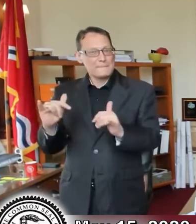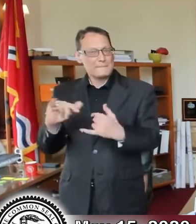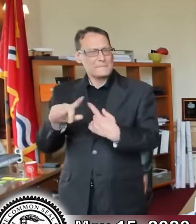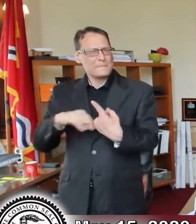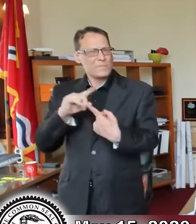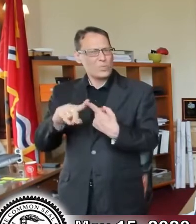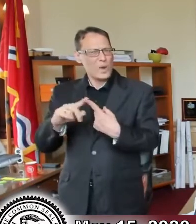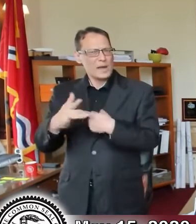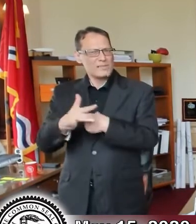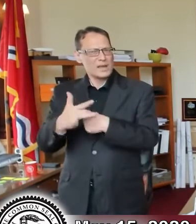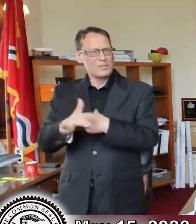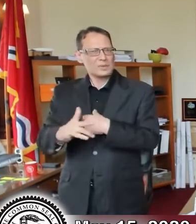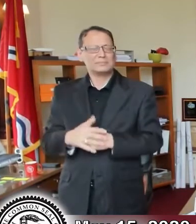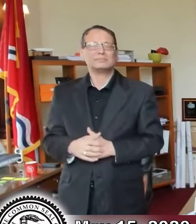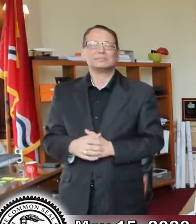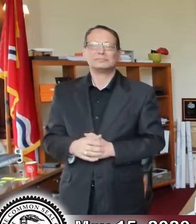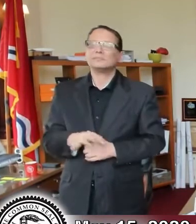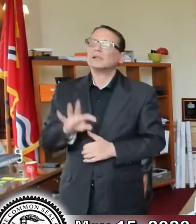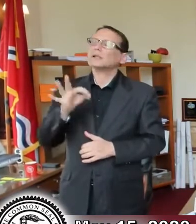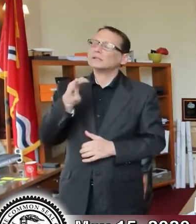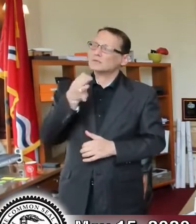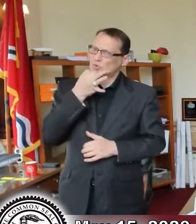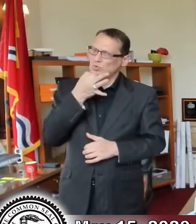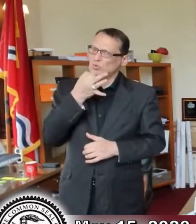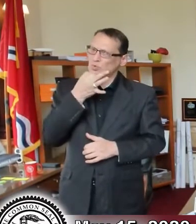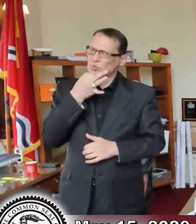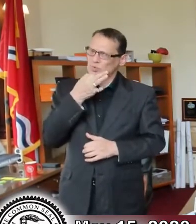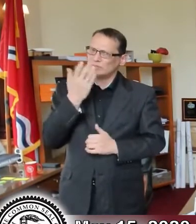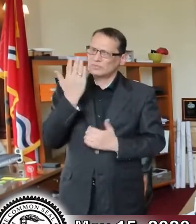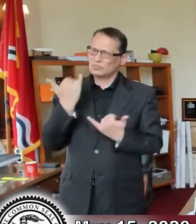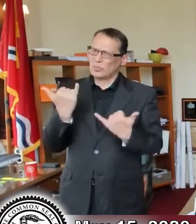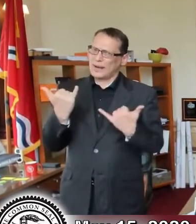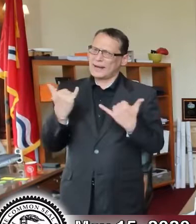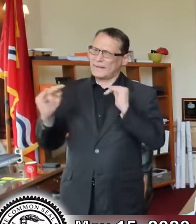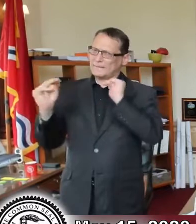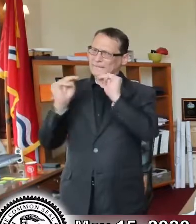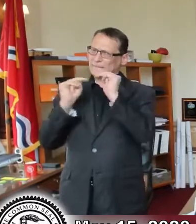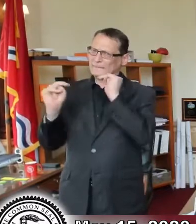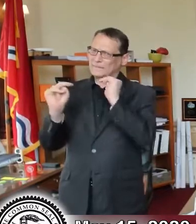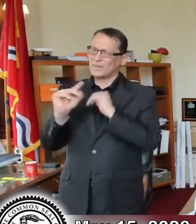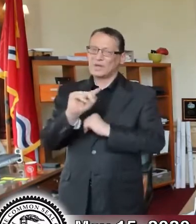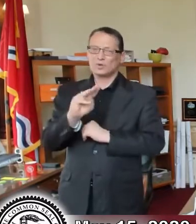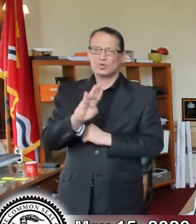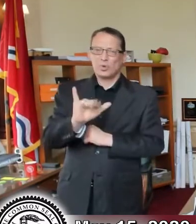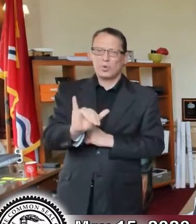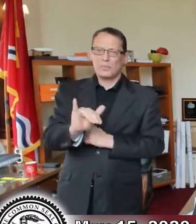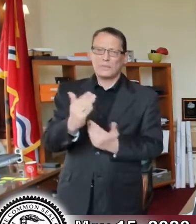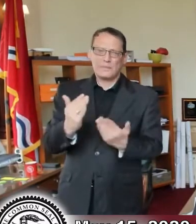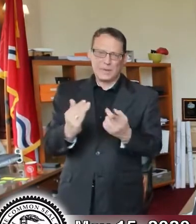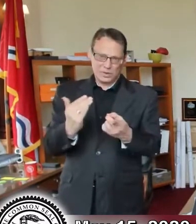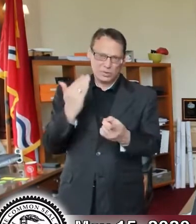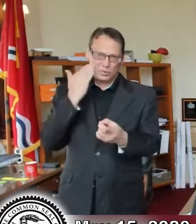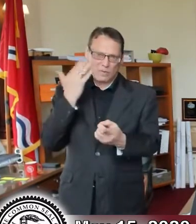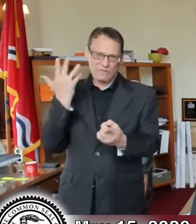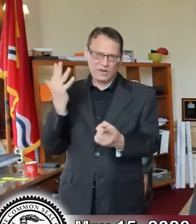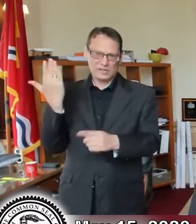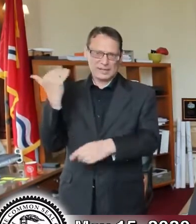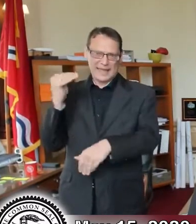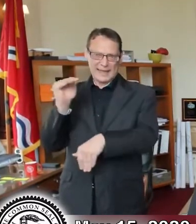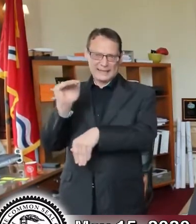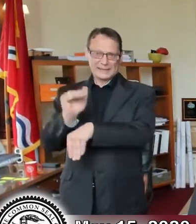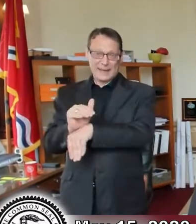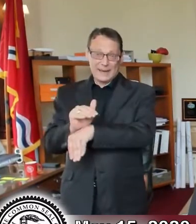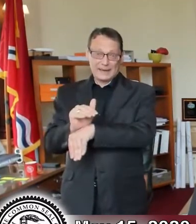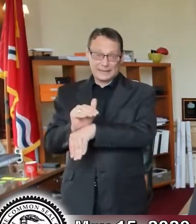be available? It's going to be available soon. We're working on that right now. And you might know, Toby, that last night,